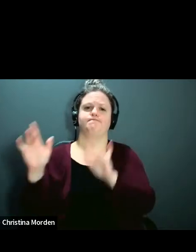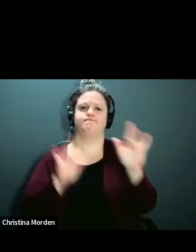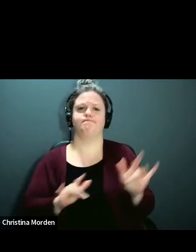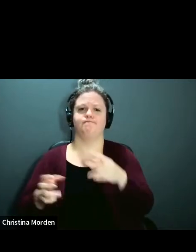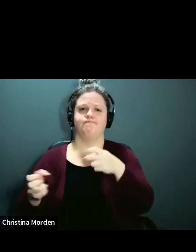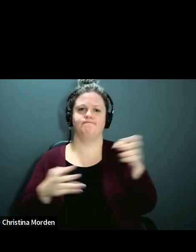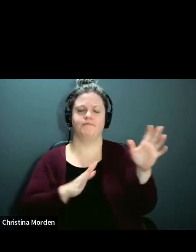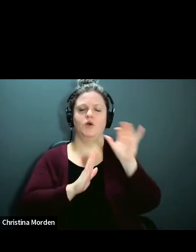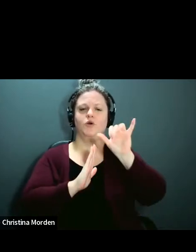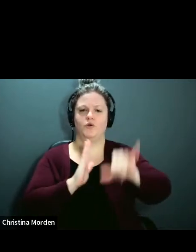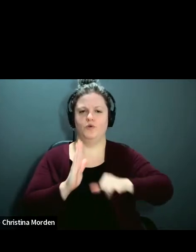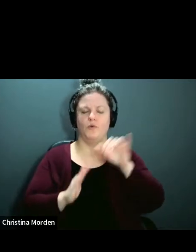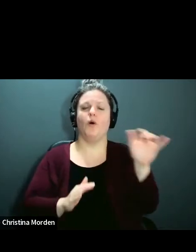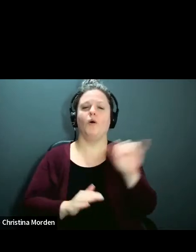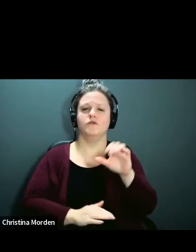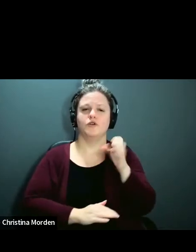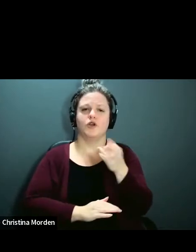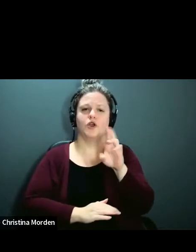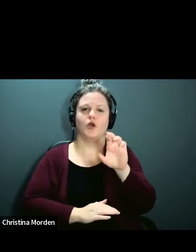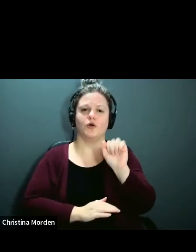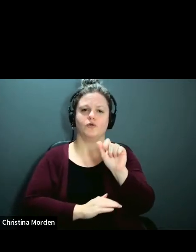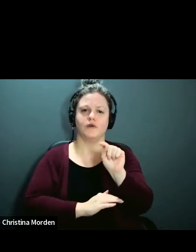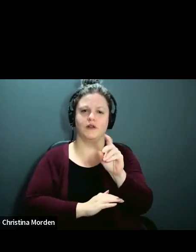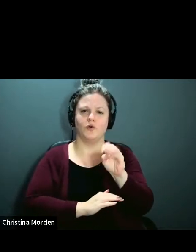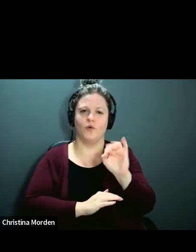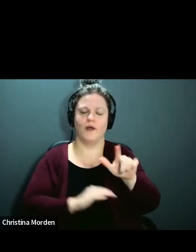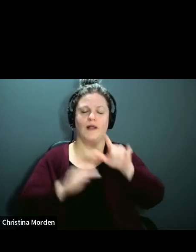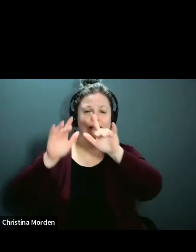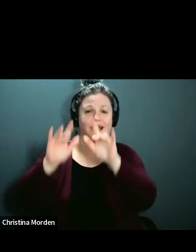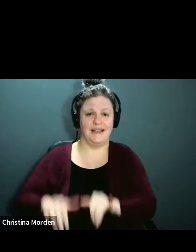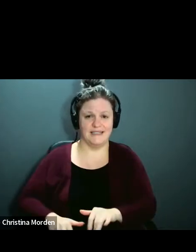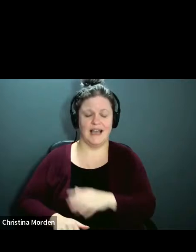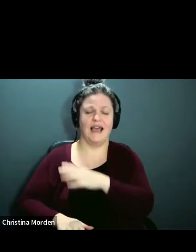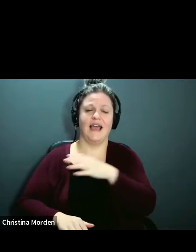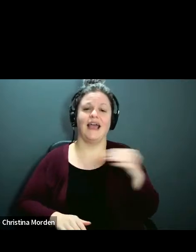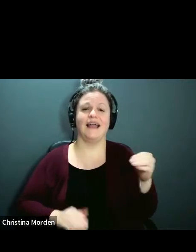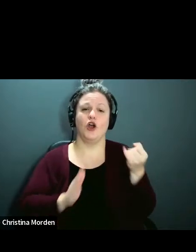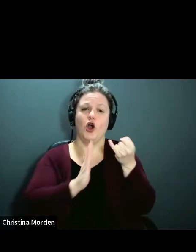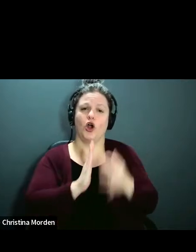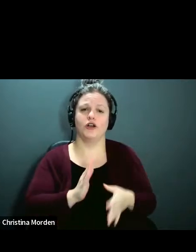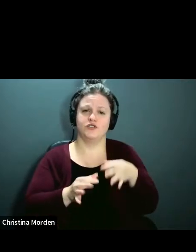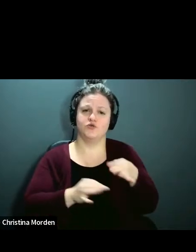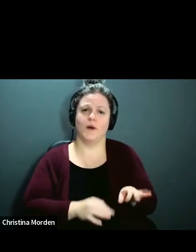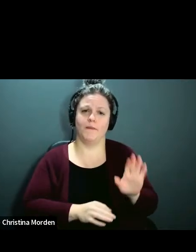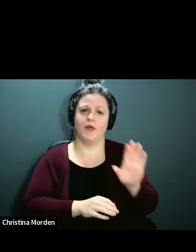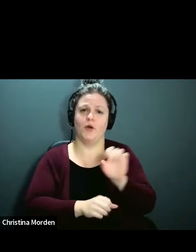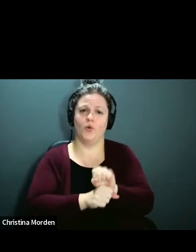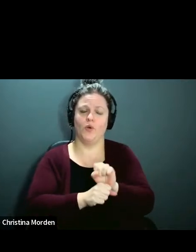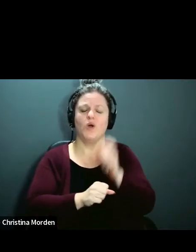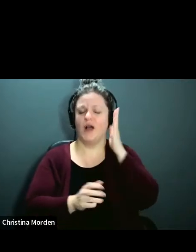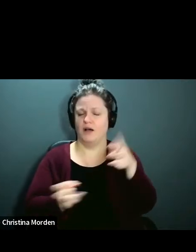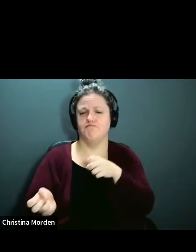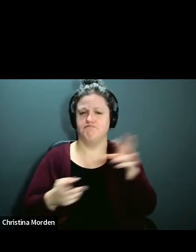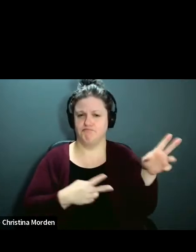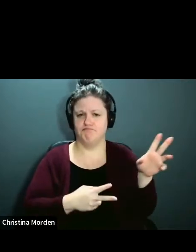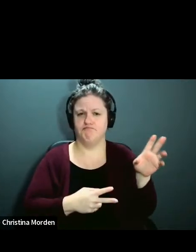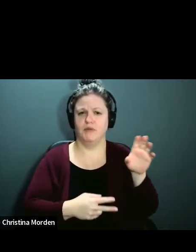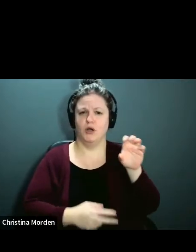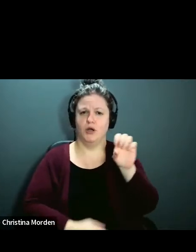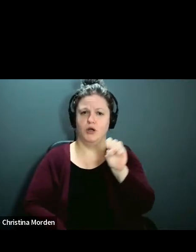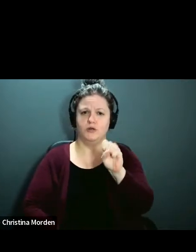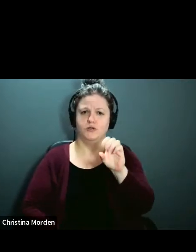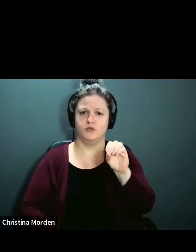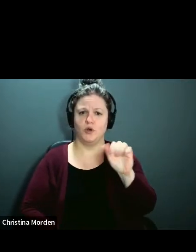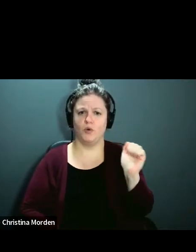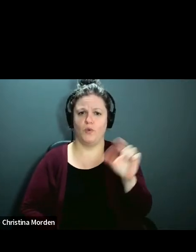essay and audio recordings of the artists describing their work are all on the website and I I notice it's not